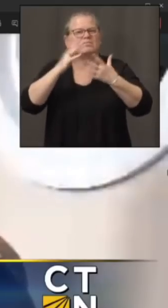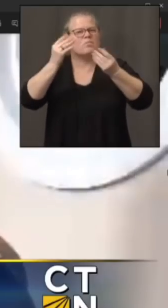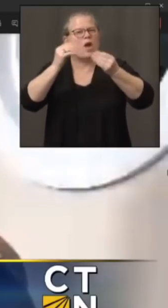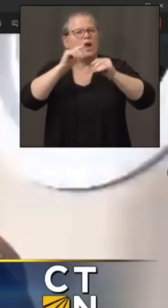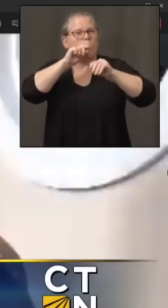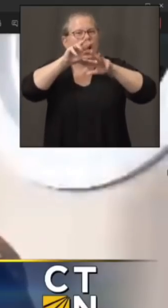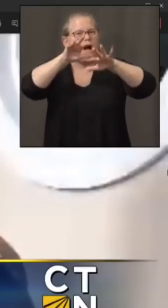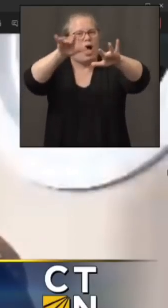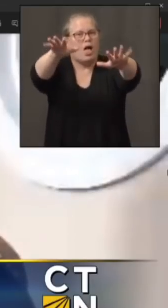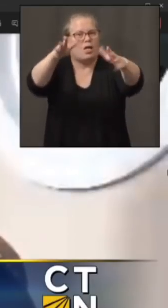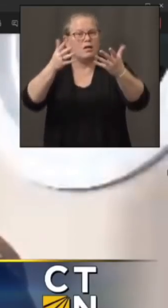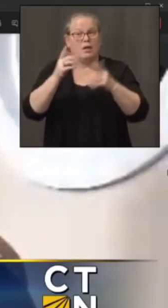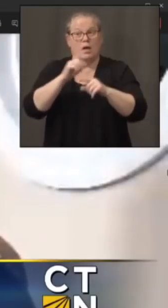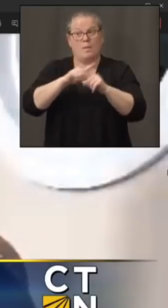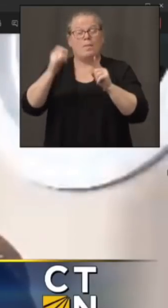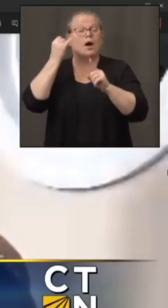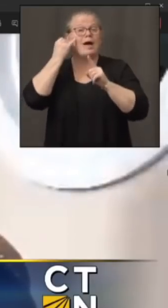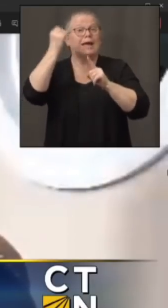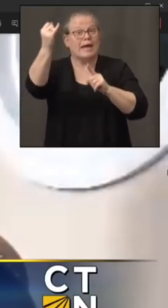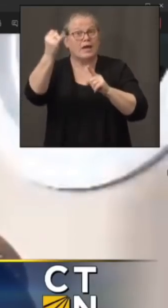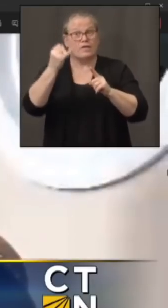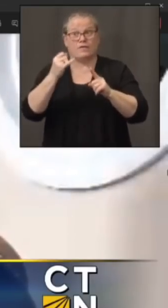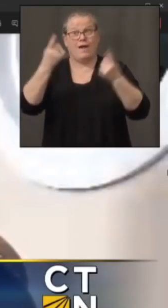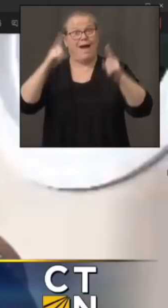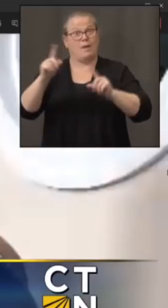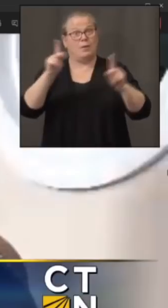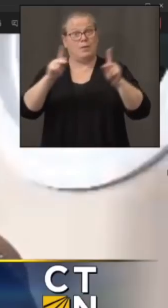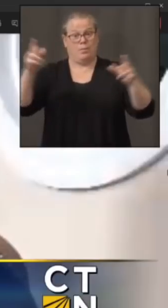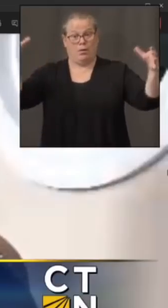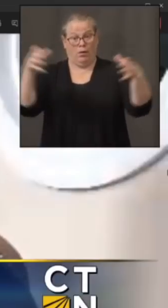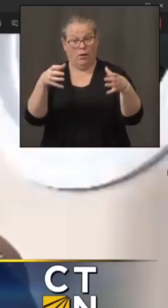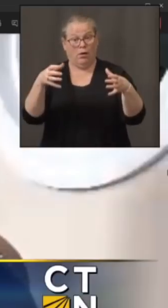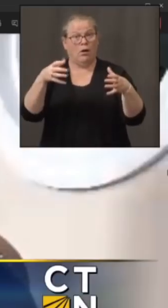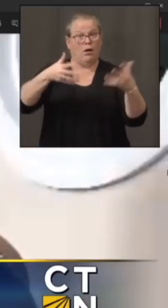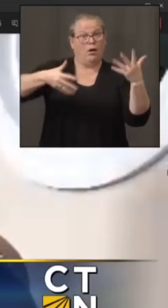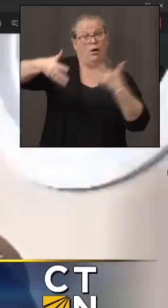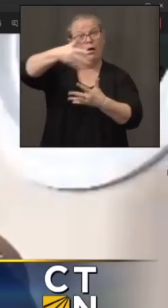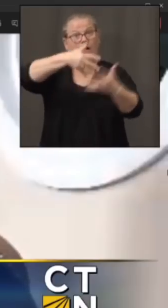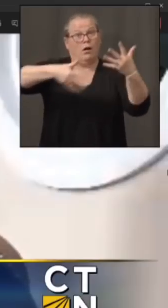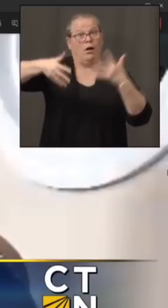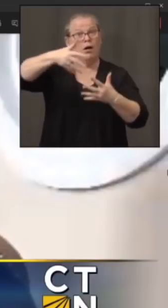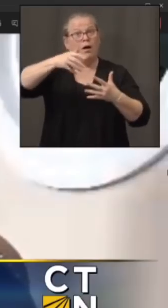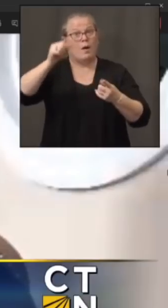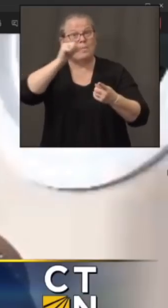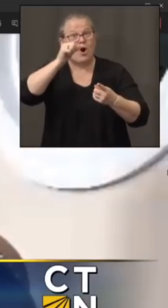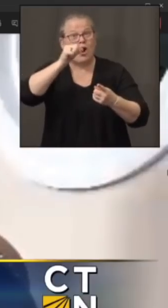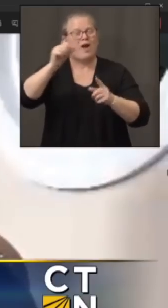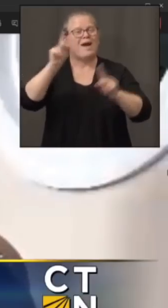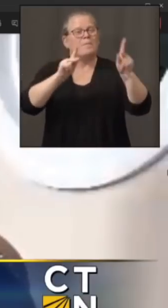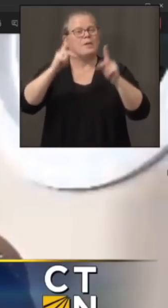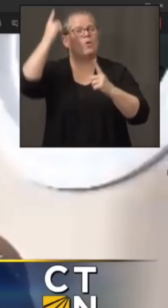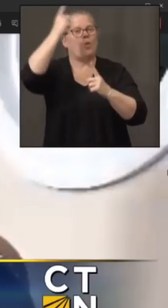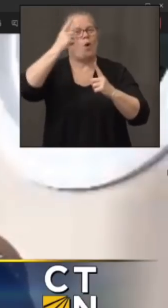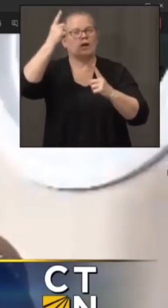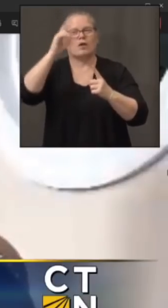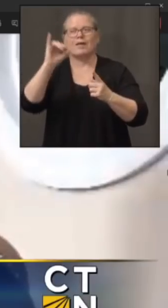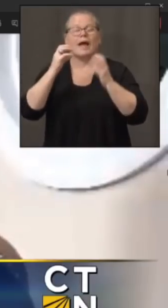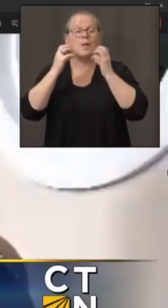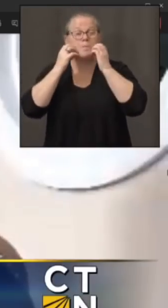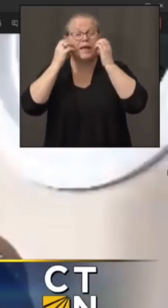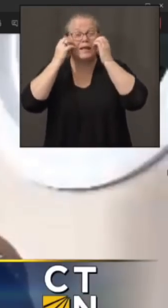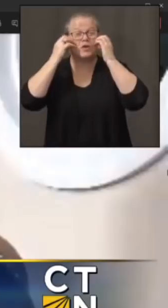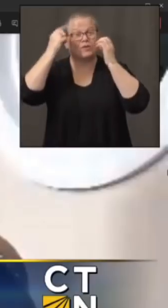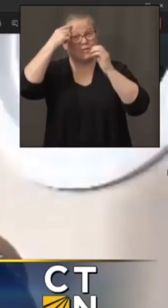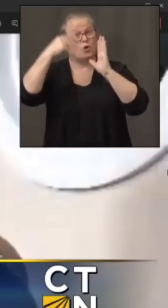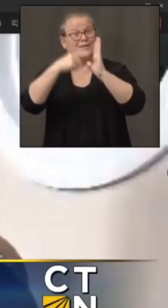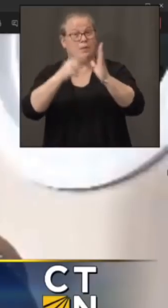like aerosolization. So this isn't binary. People say, is this an aerosolized virus like the measles and it can stay suspended in the air for a long period